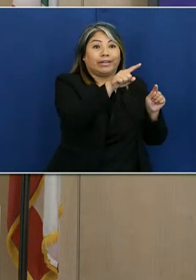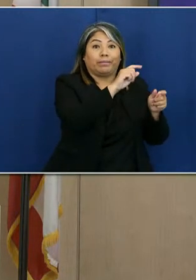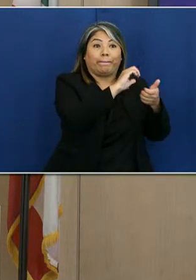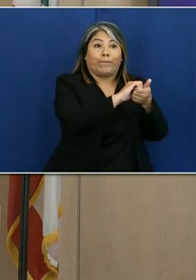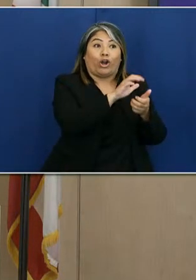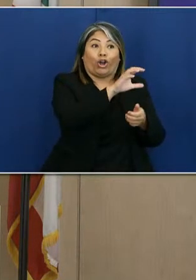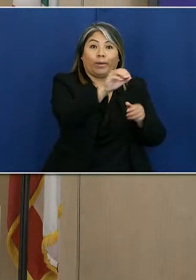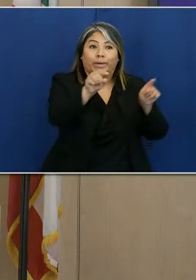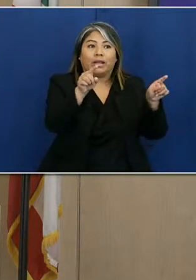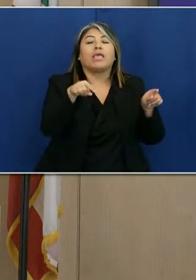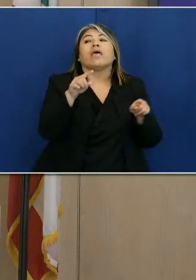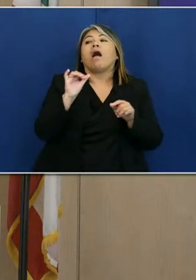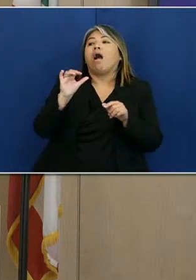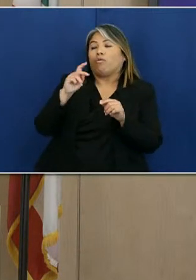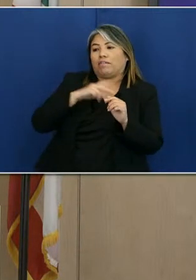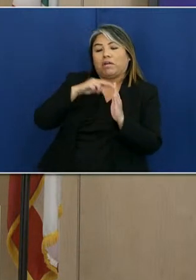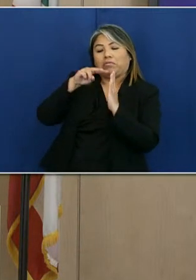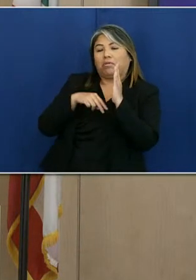the vaccines to their